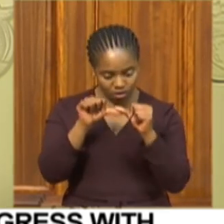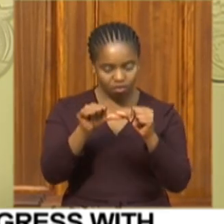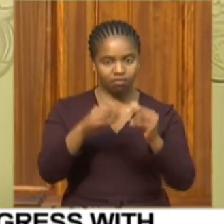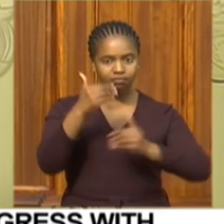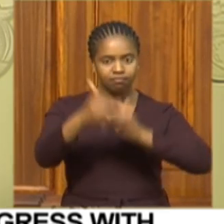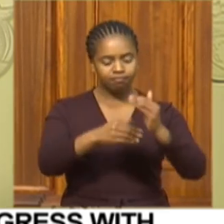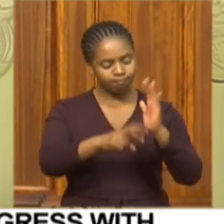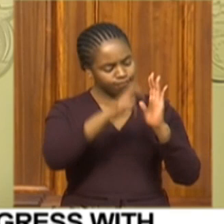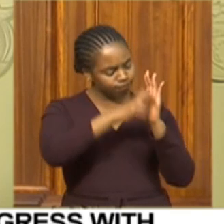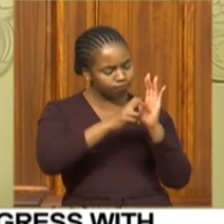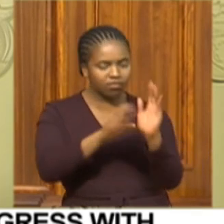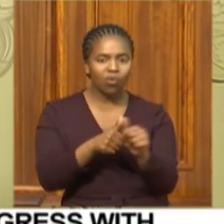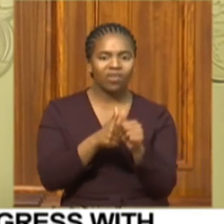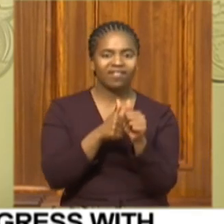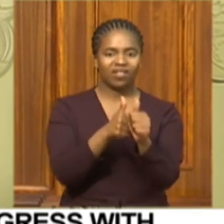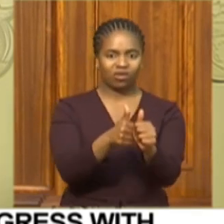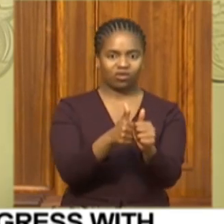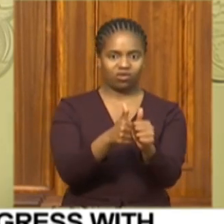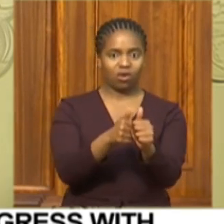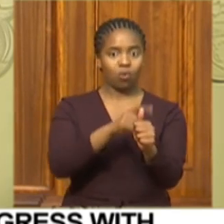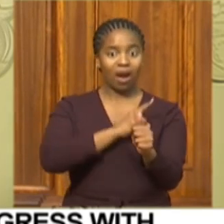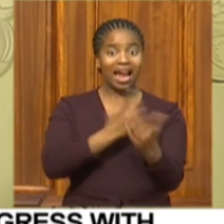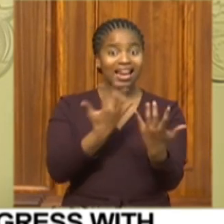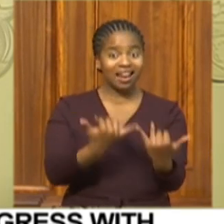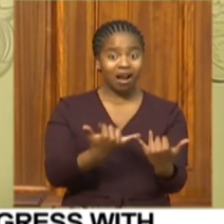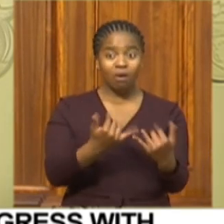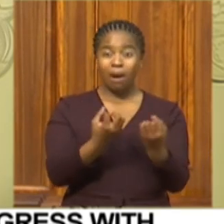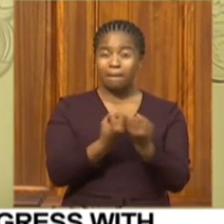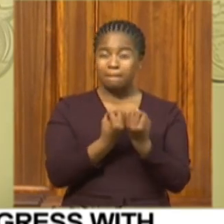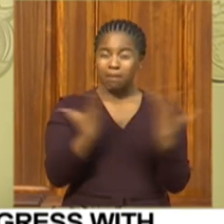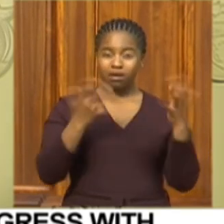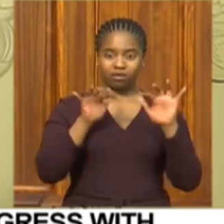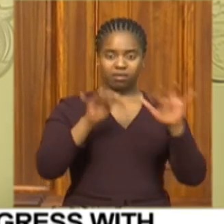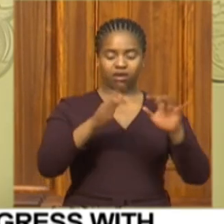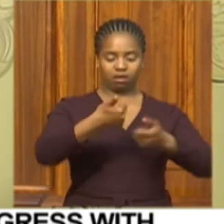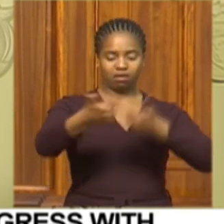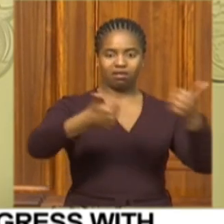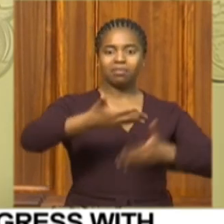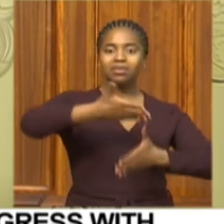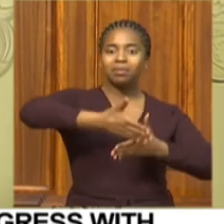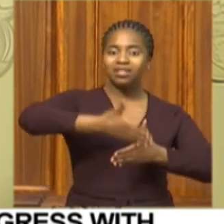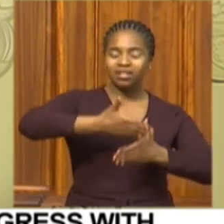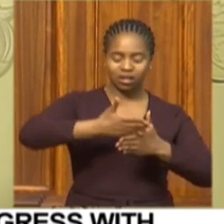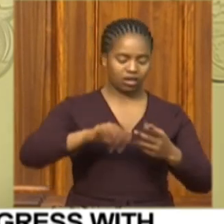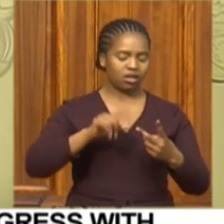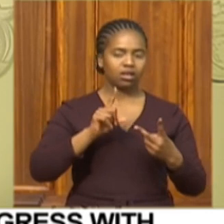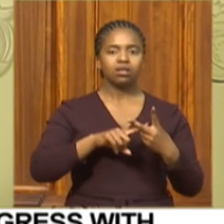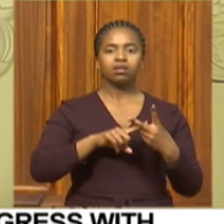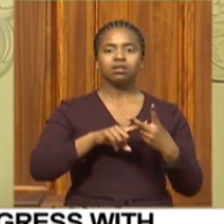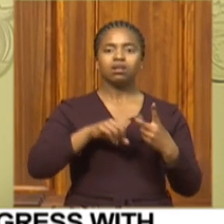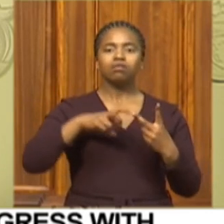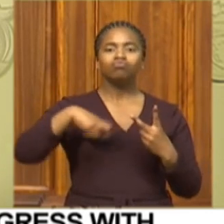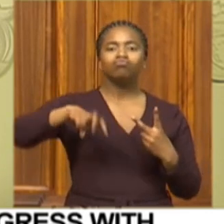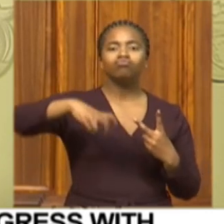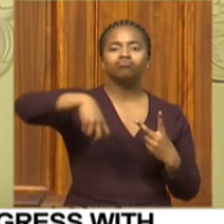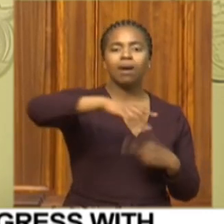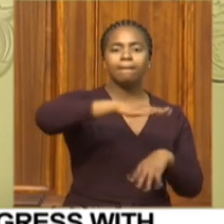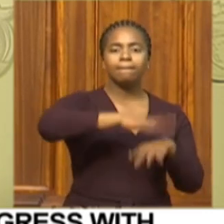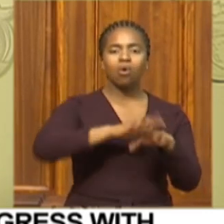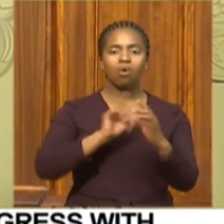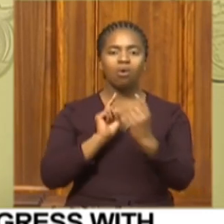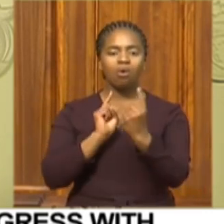even greater as more people return to work, as they move about more and